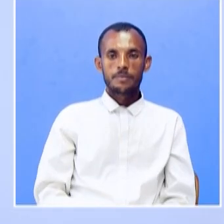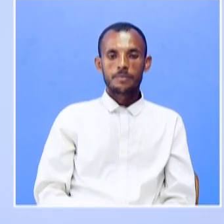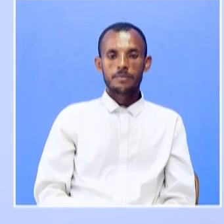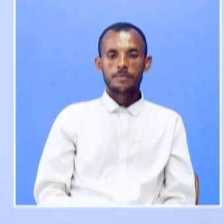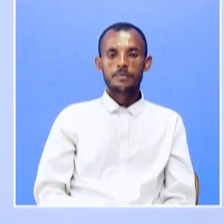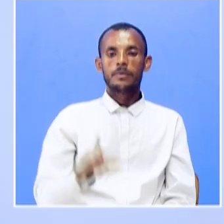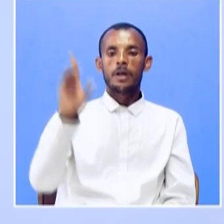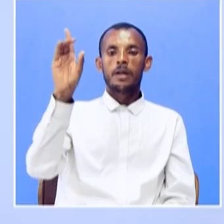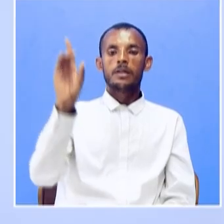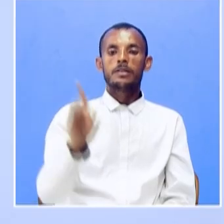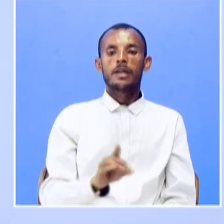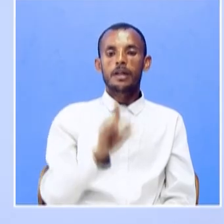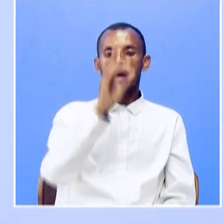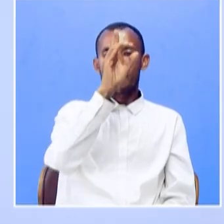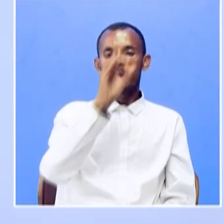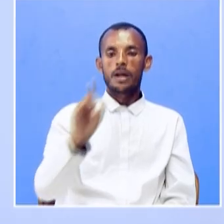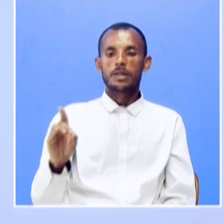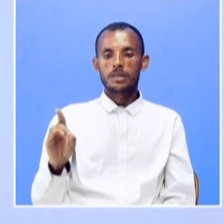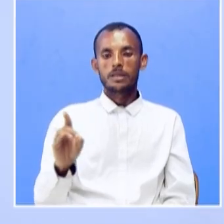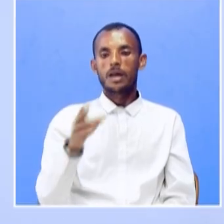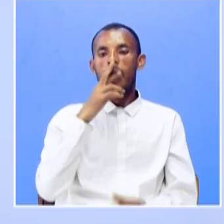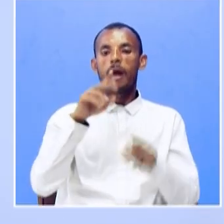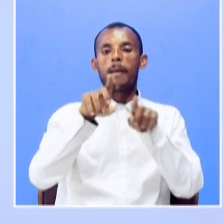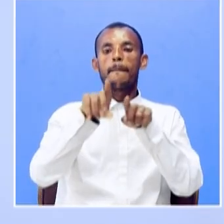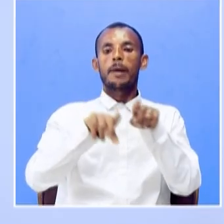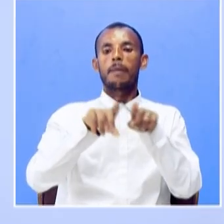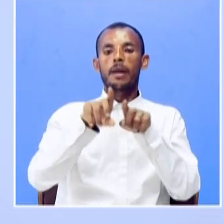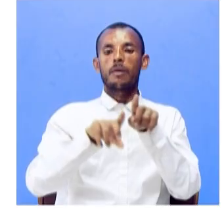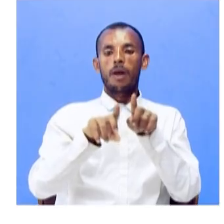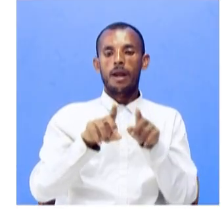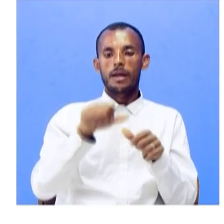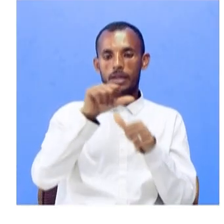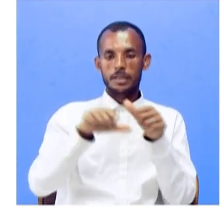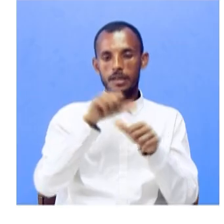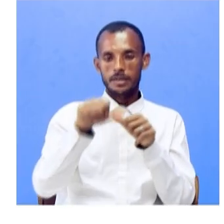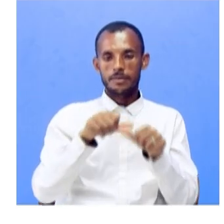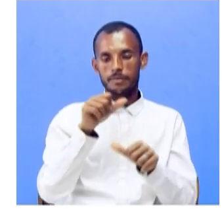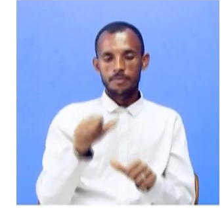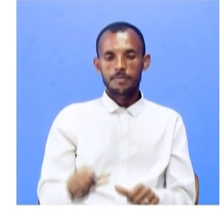the diagonals of a kite are perpendicular to each other. Here,